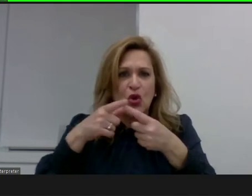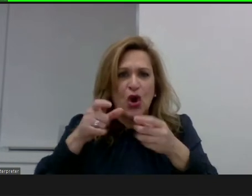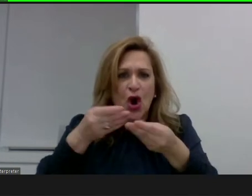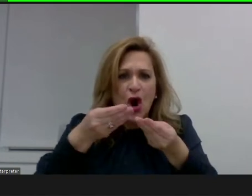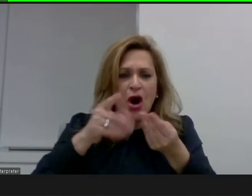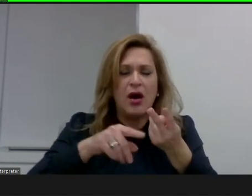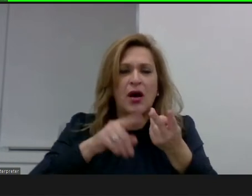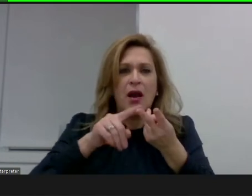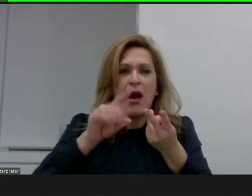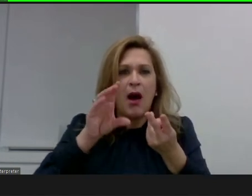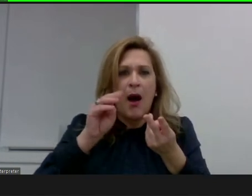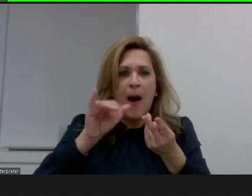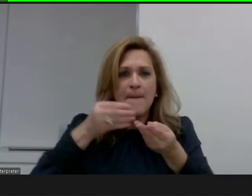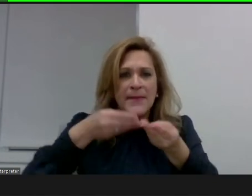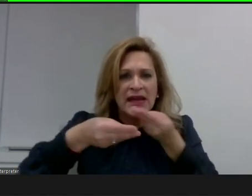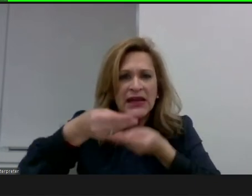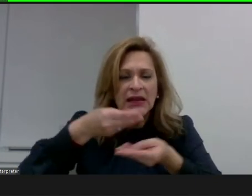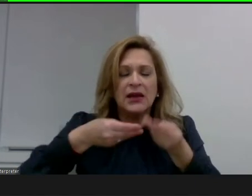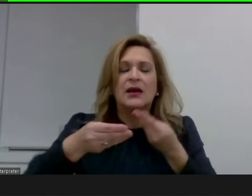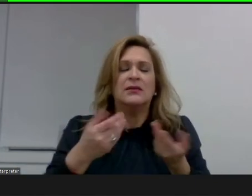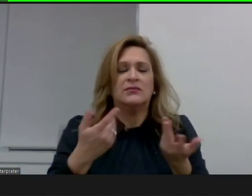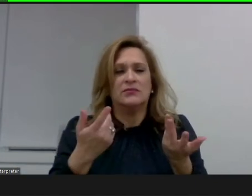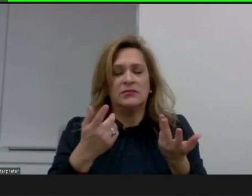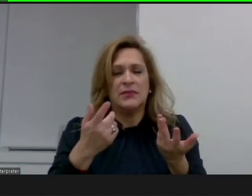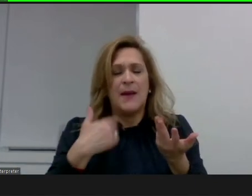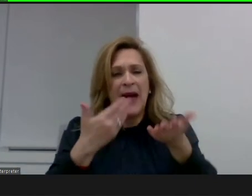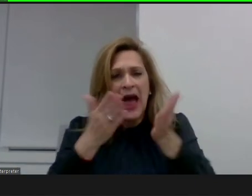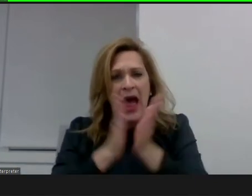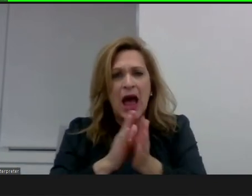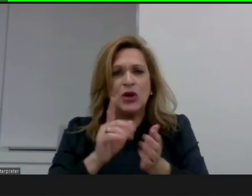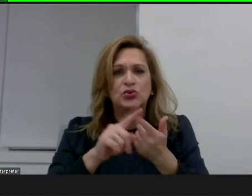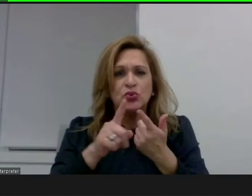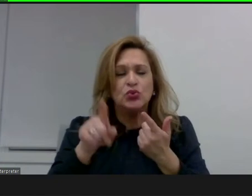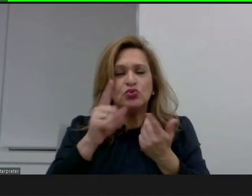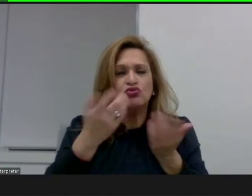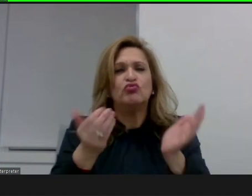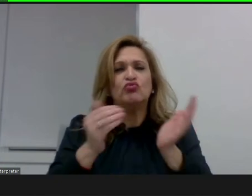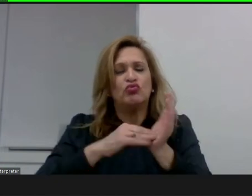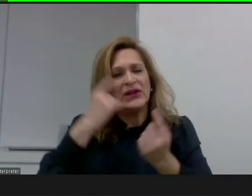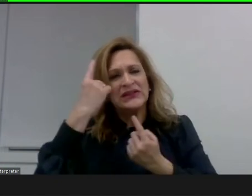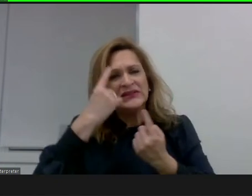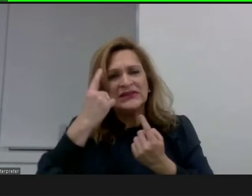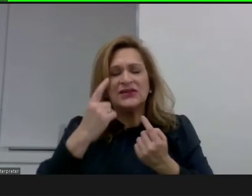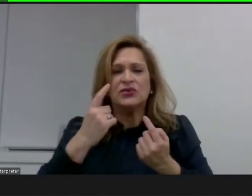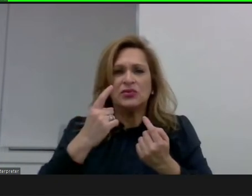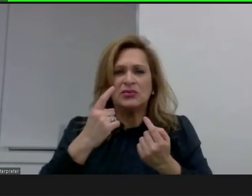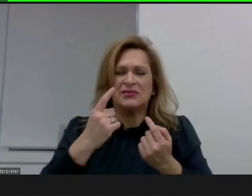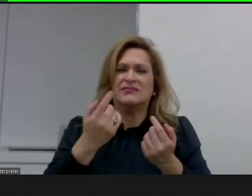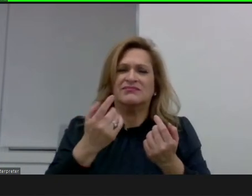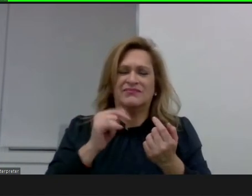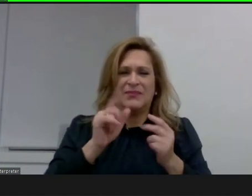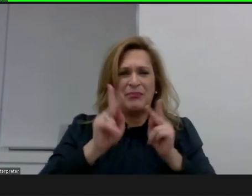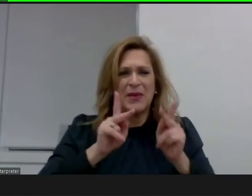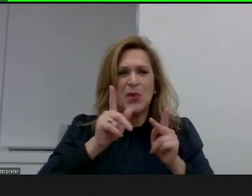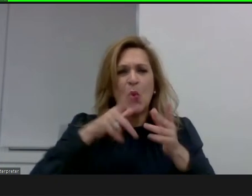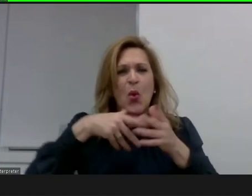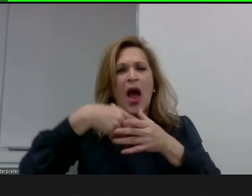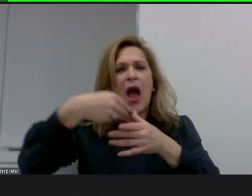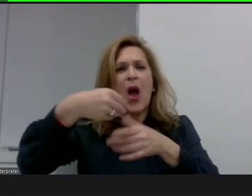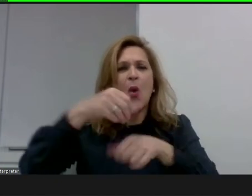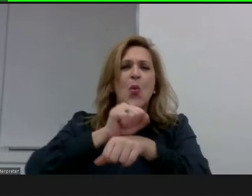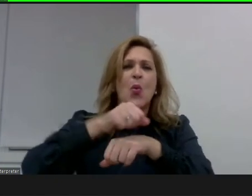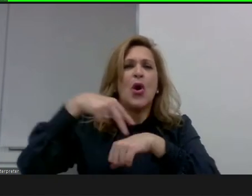wondering, just ask you to reconsider having these guys stand outside and do this, especially